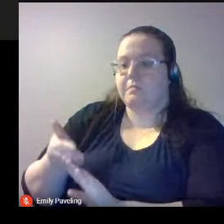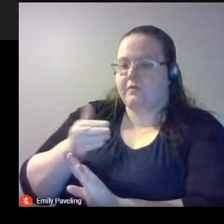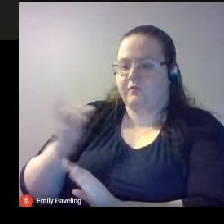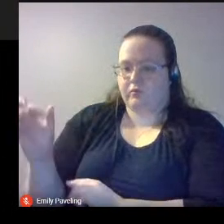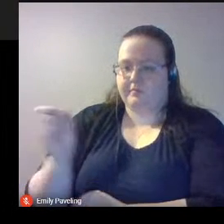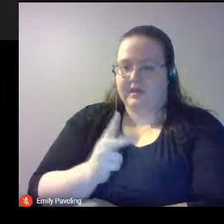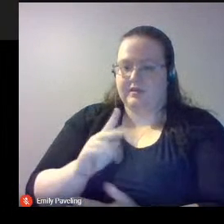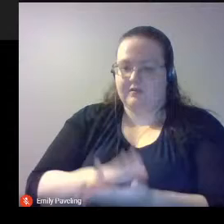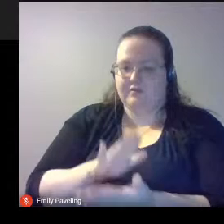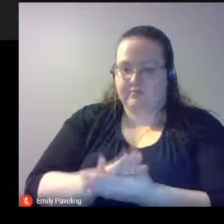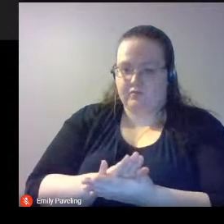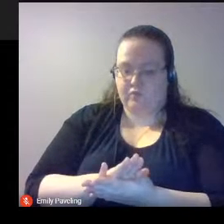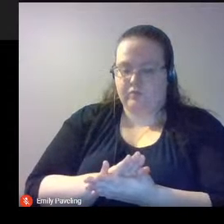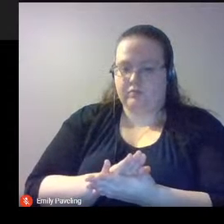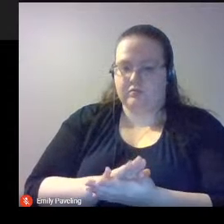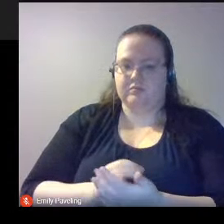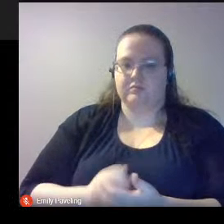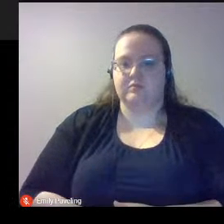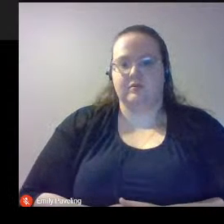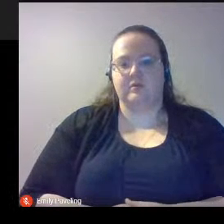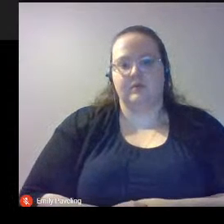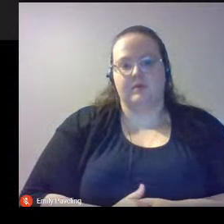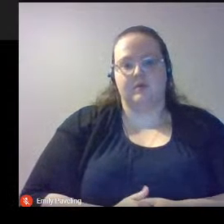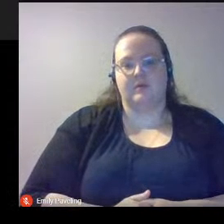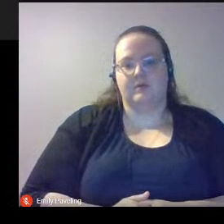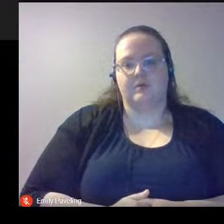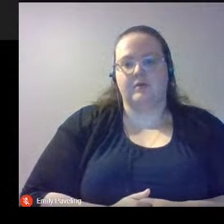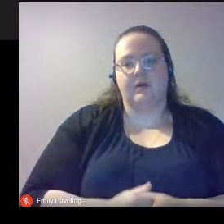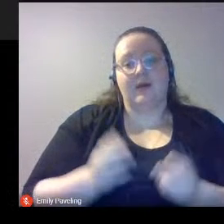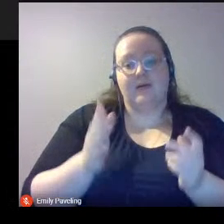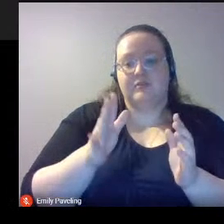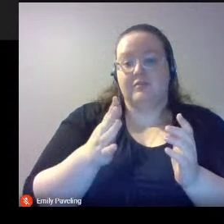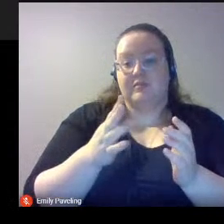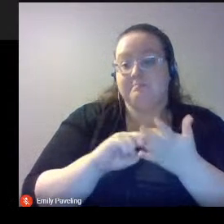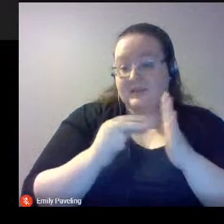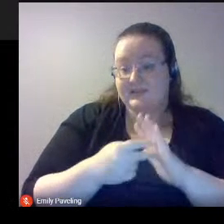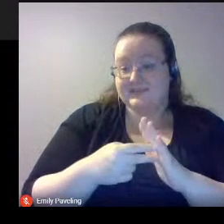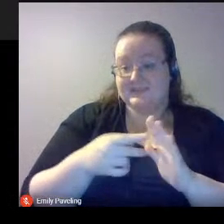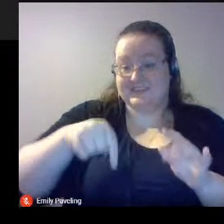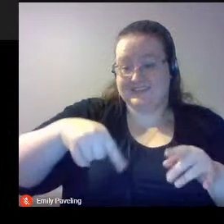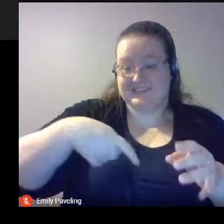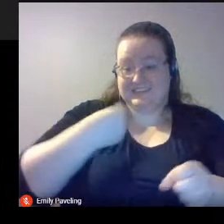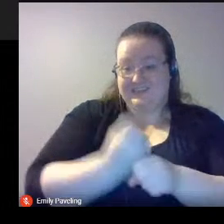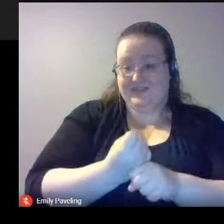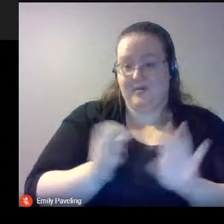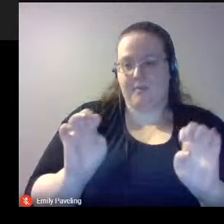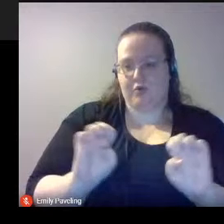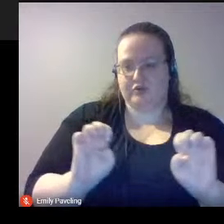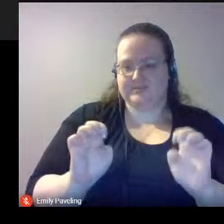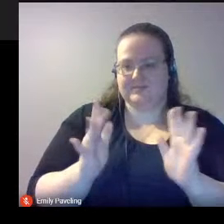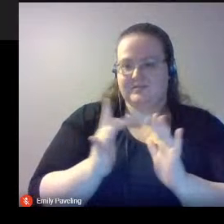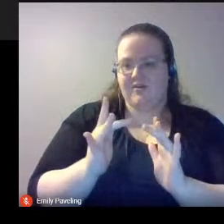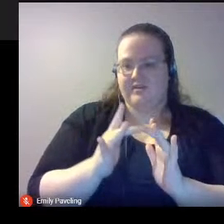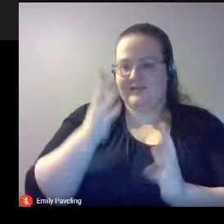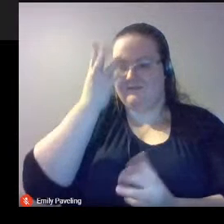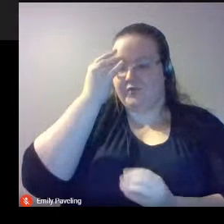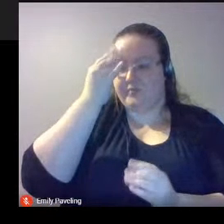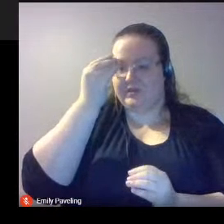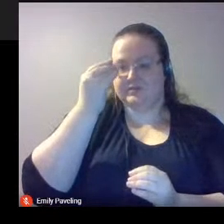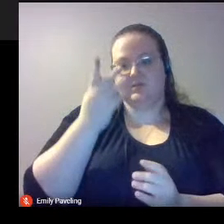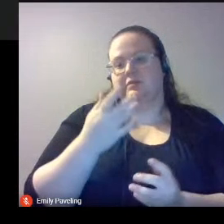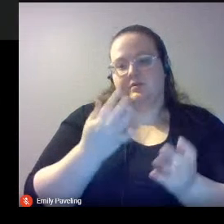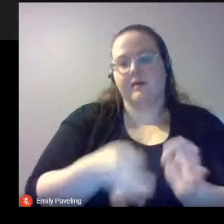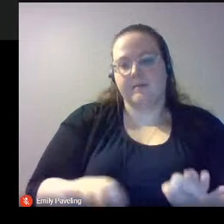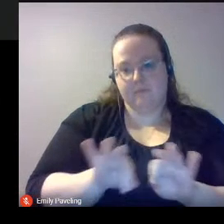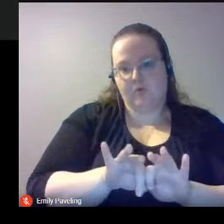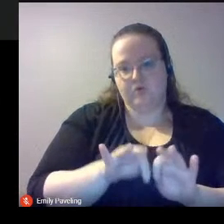really important that families maintain their emergency contact information with the school. Hand hygiene, education, and